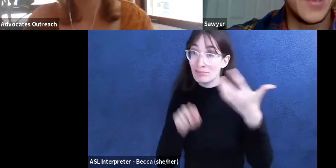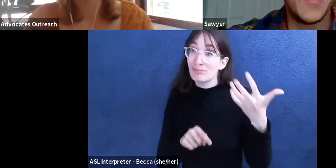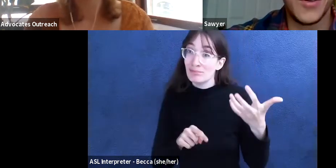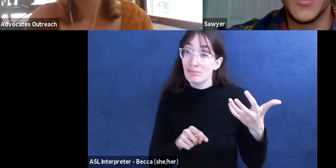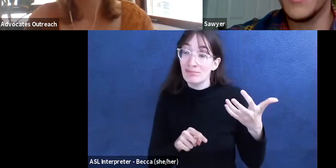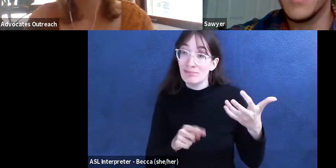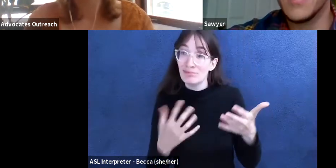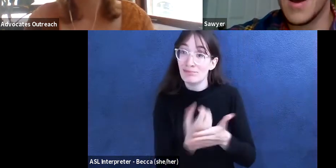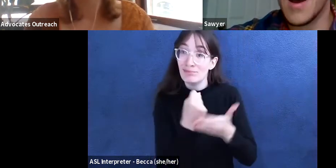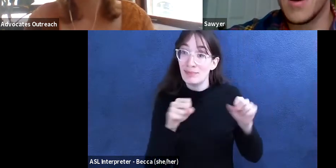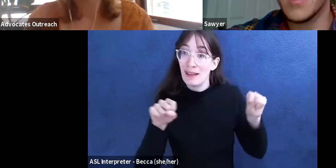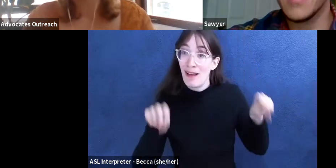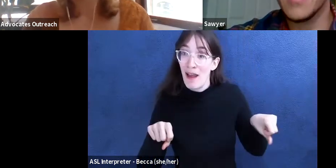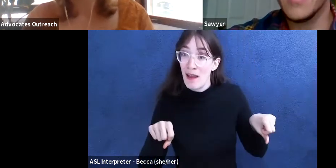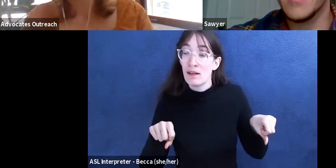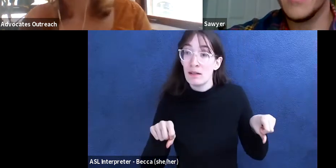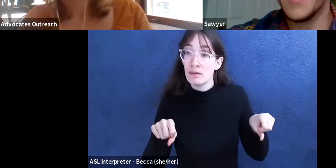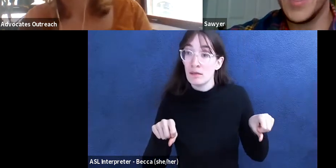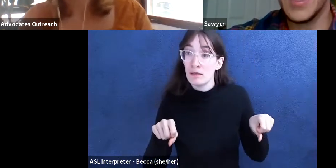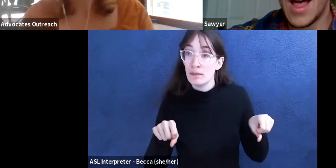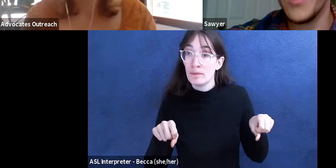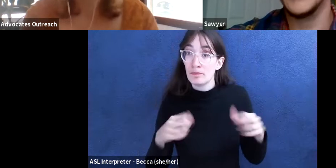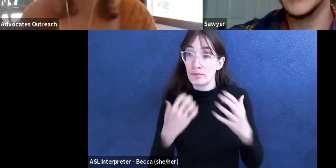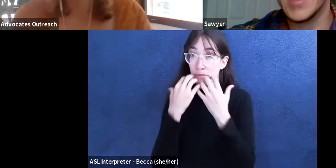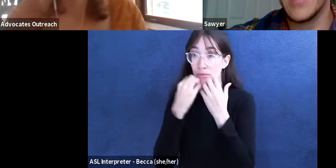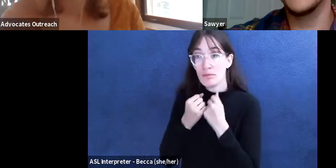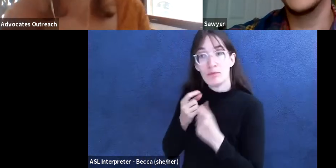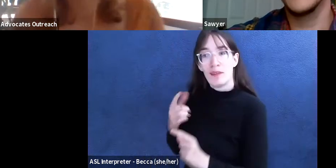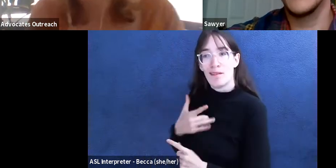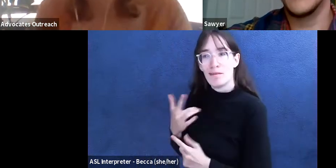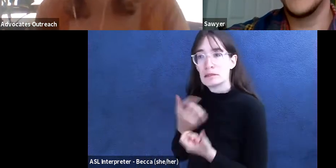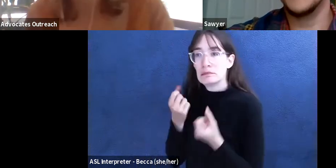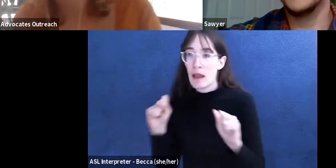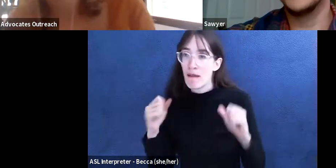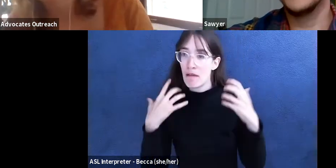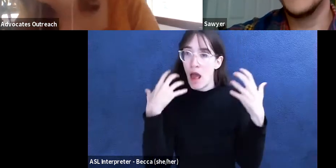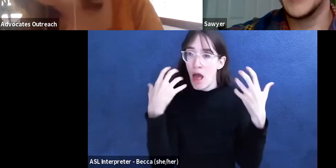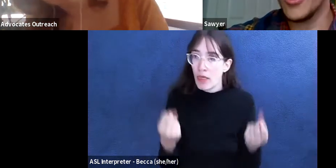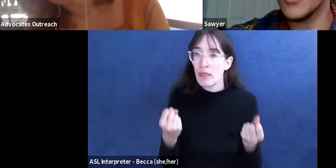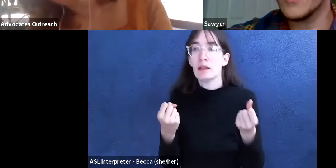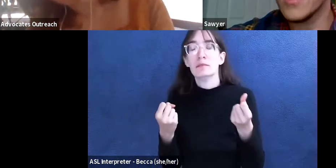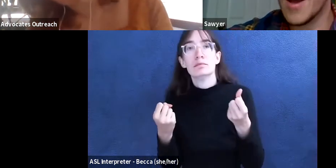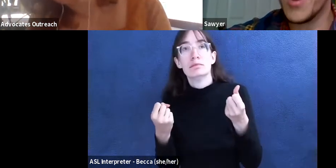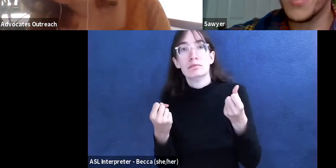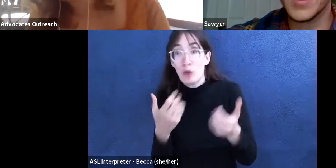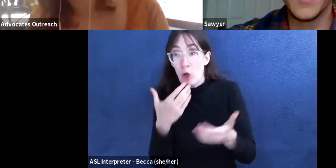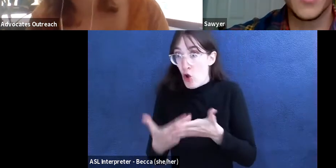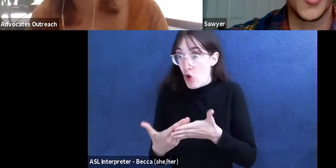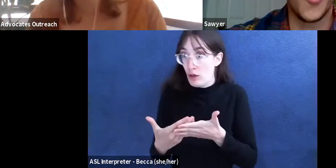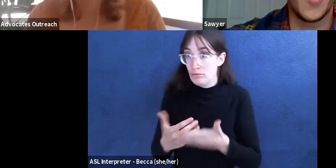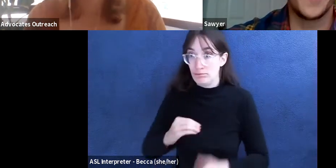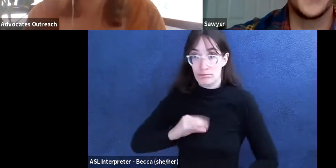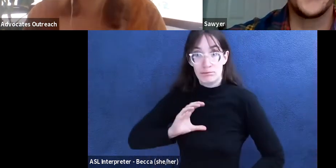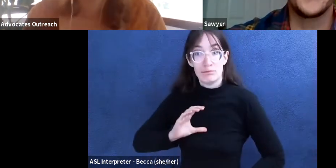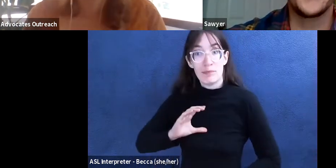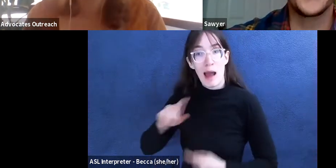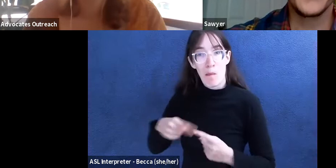chat here, which is great. Like, wanting your kids to know that they can come to you